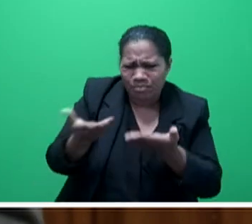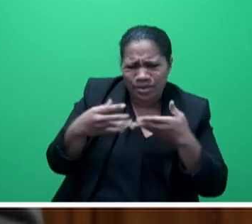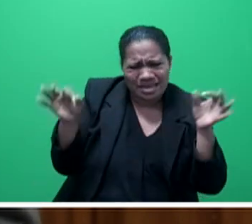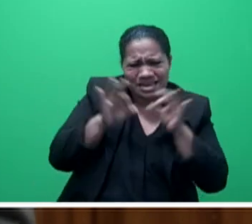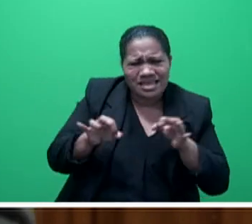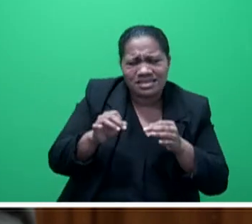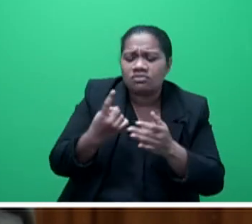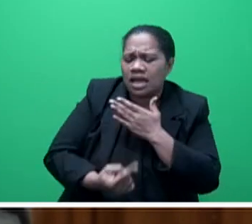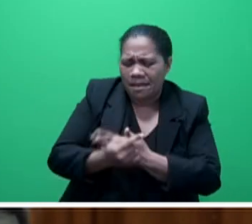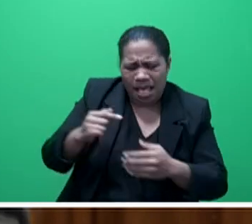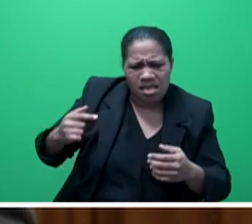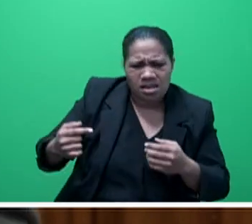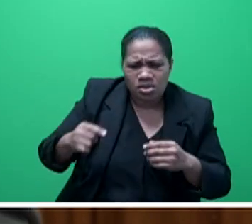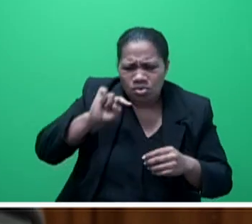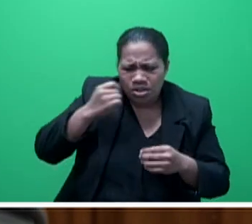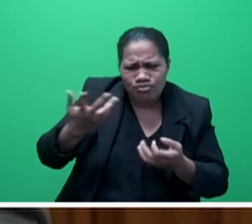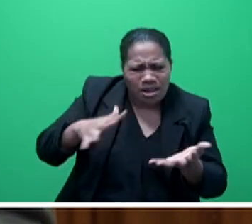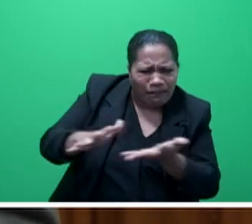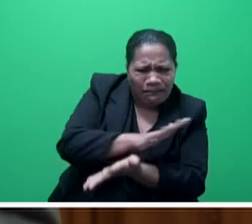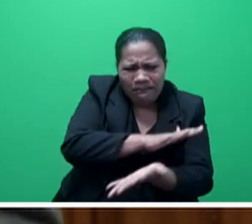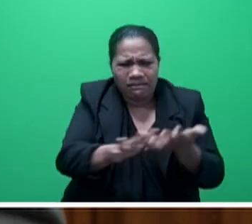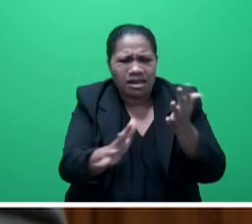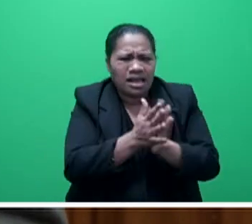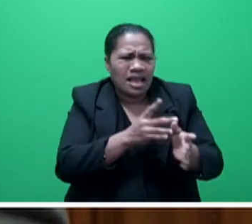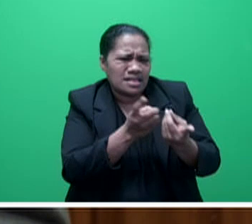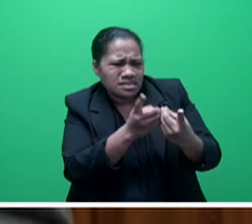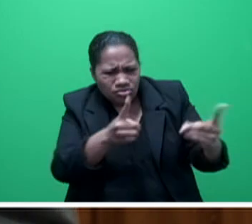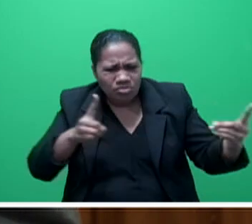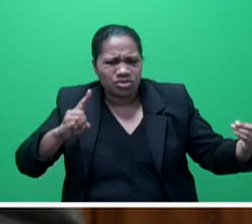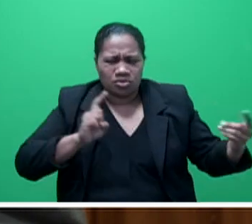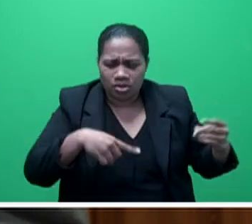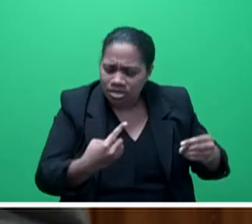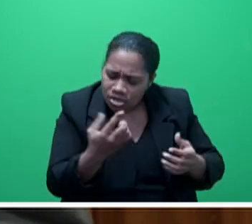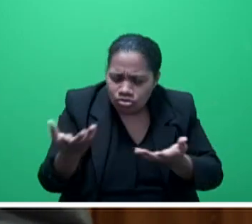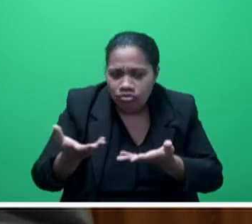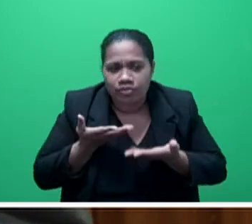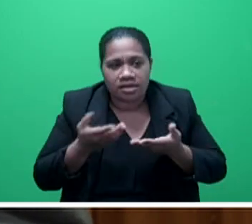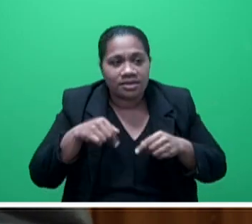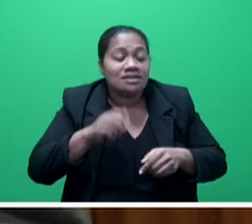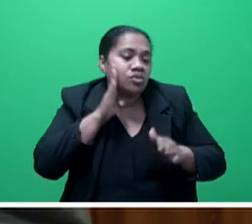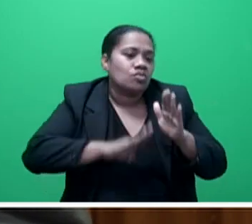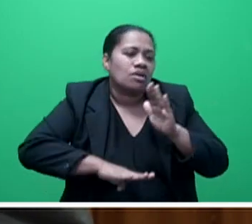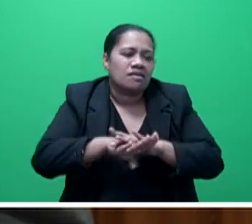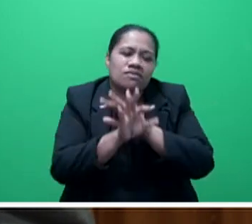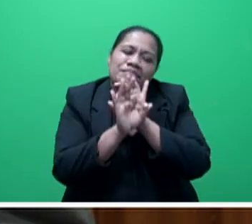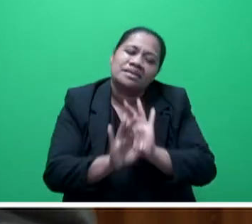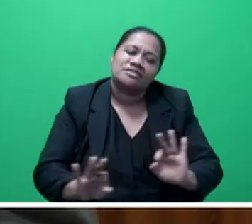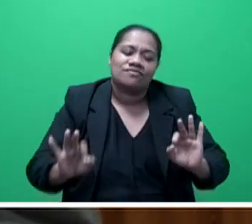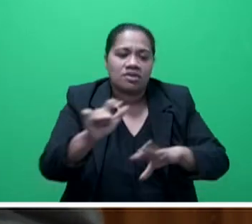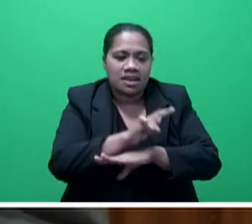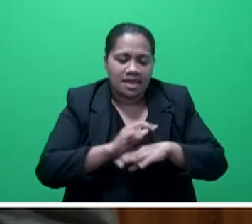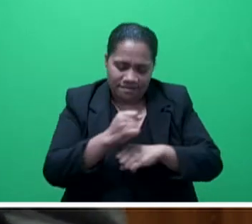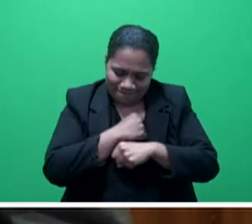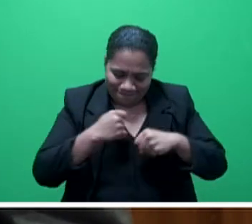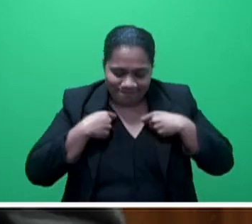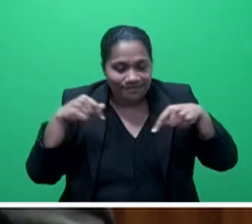and discrimination and the continuation of racial discrimination in this wonderful and peaceful land of ours. Fiji does not need